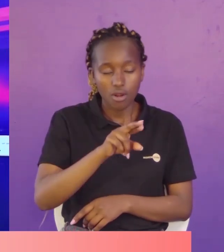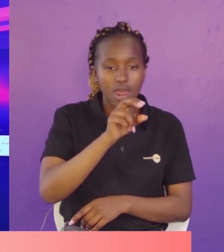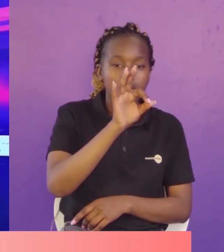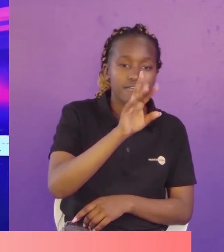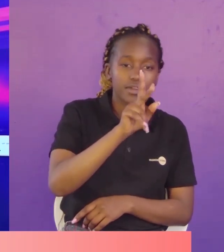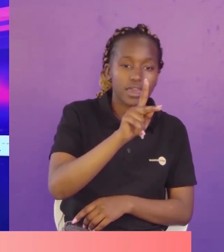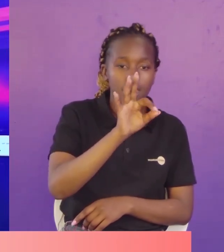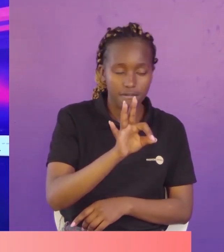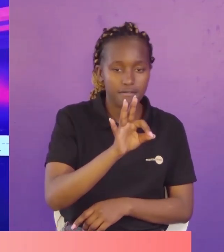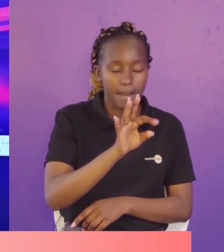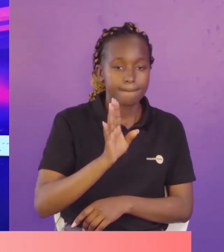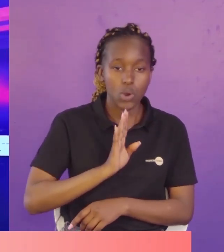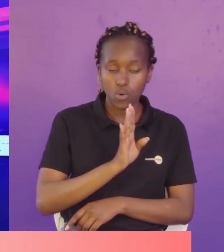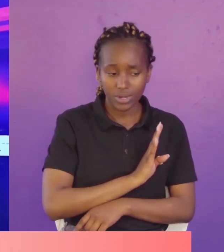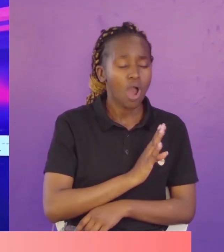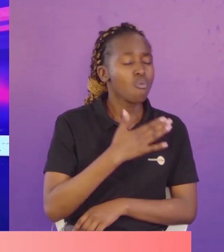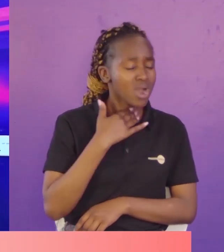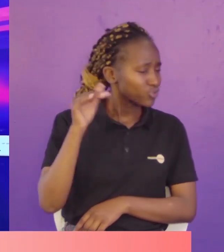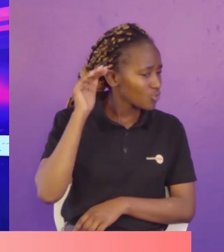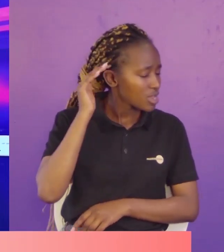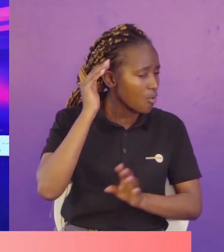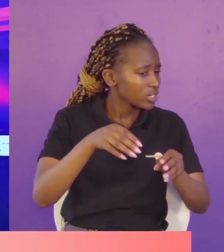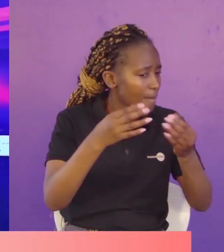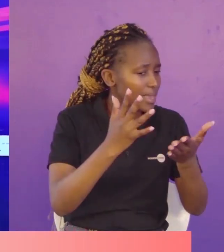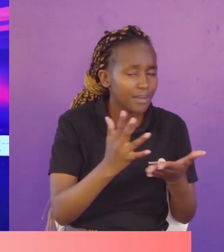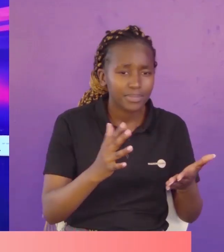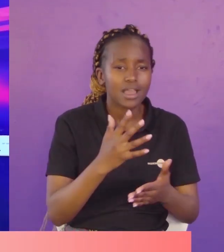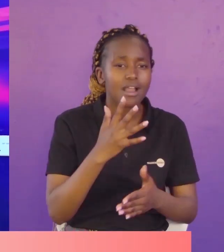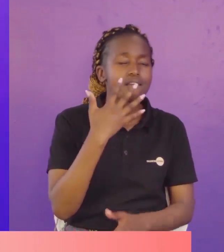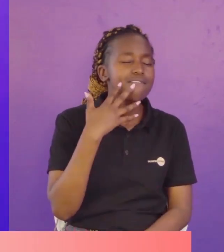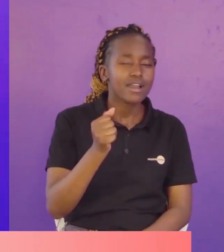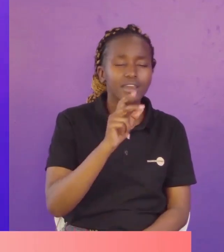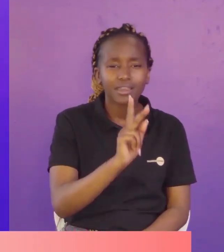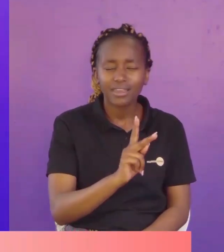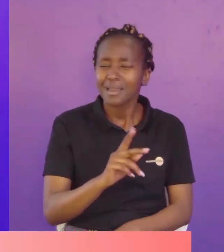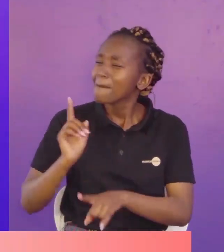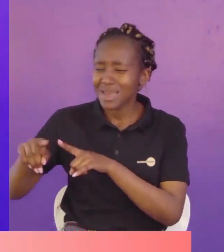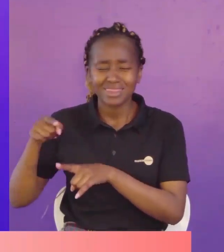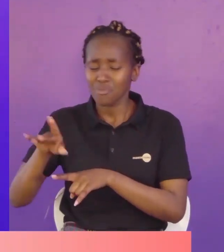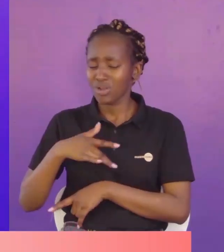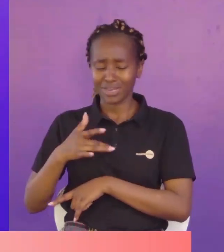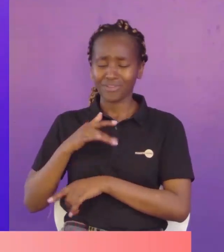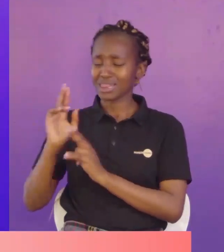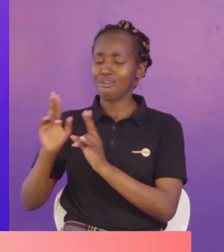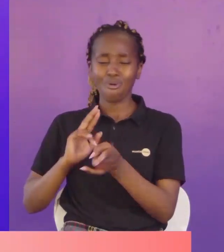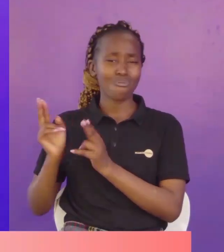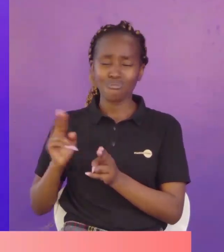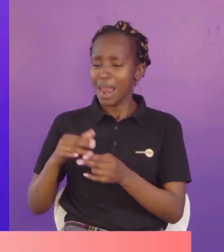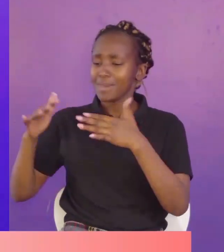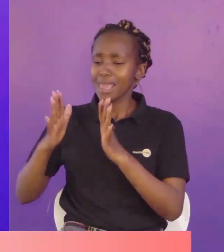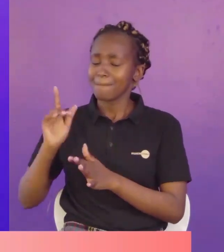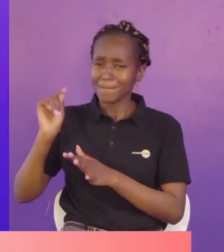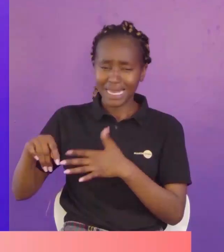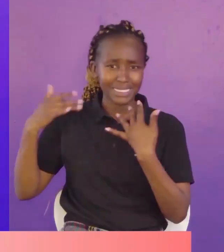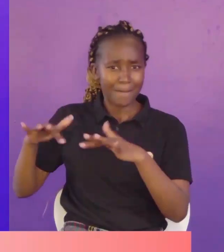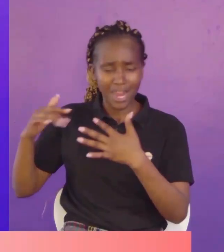to give to the players, even if it is $500,000. But watazoea. Players have to play for the badge. Yeah.